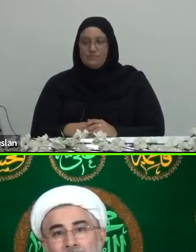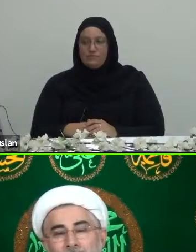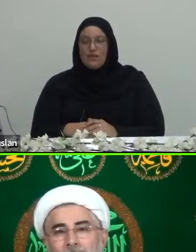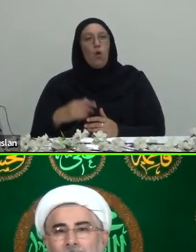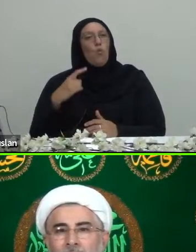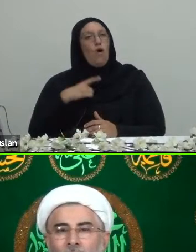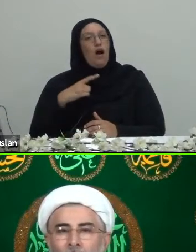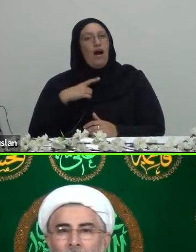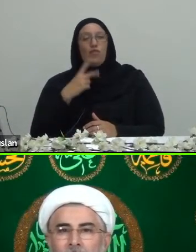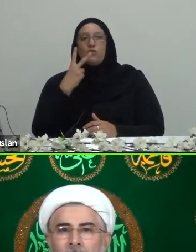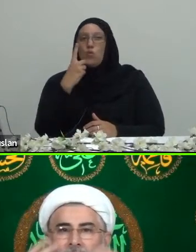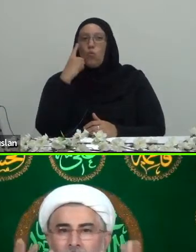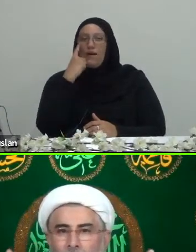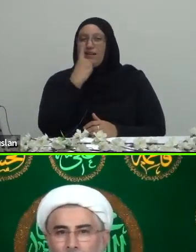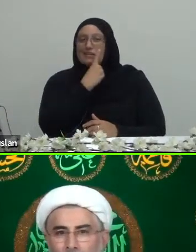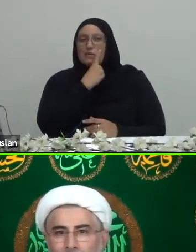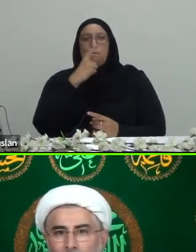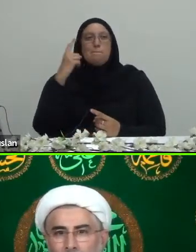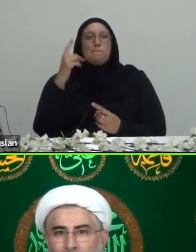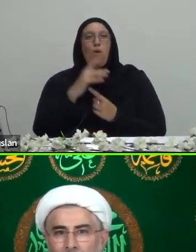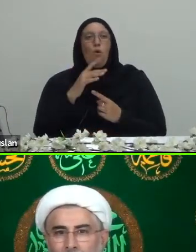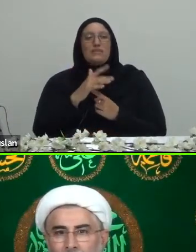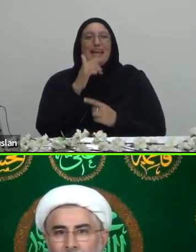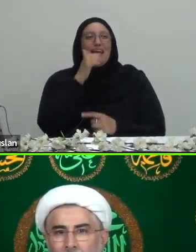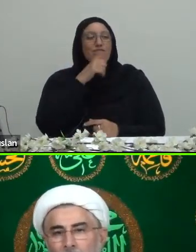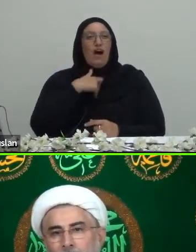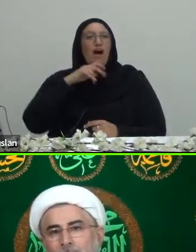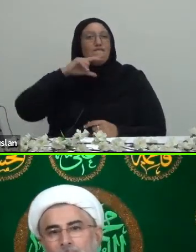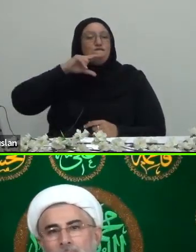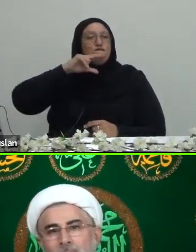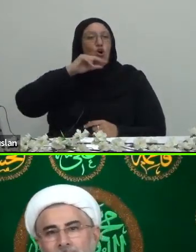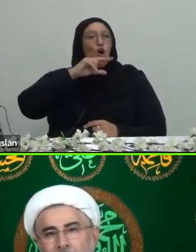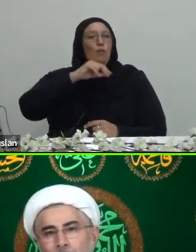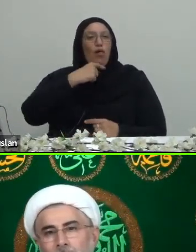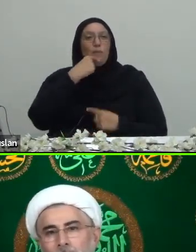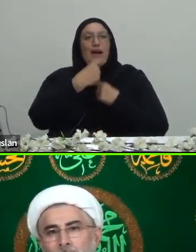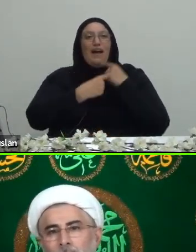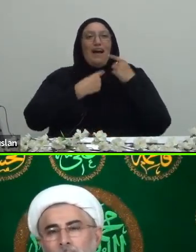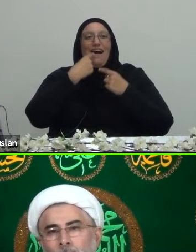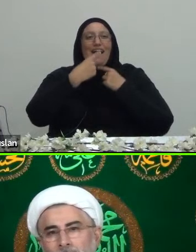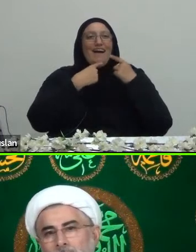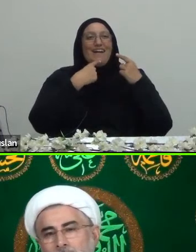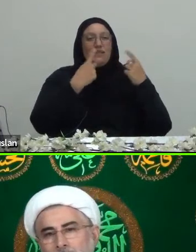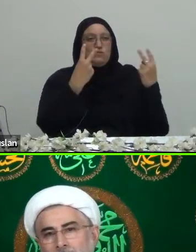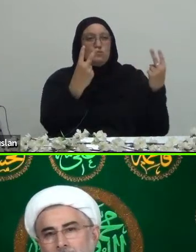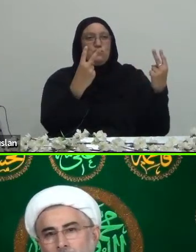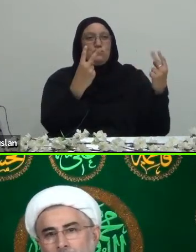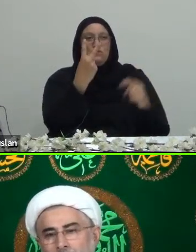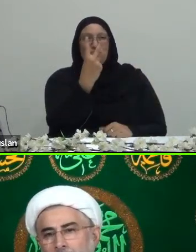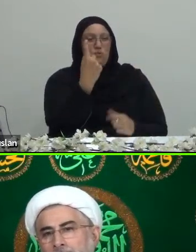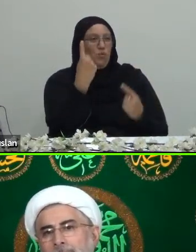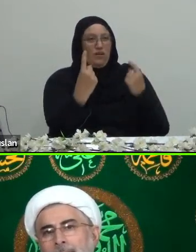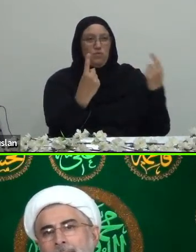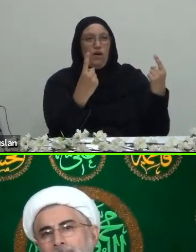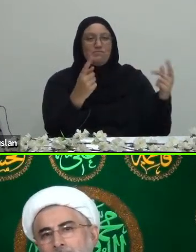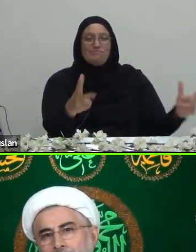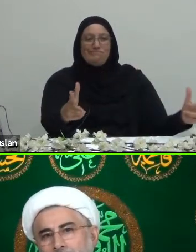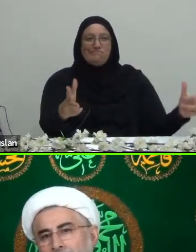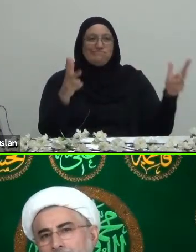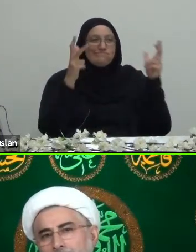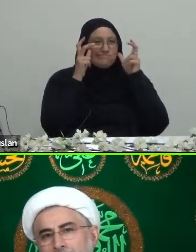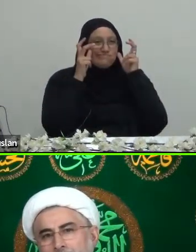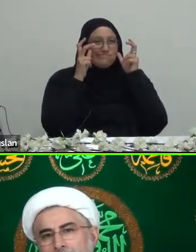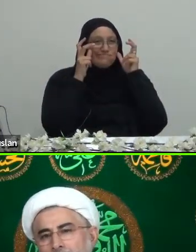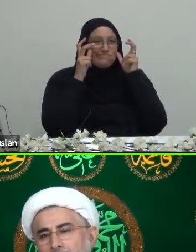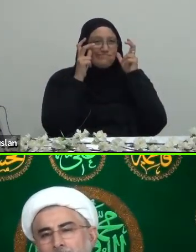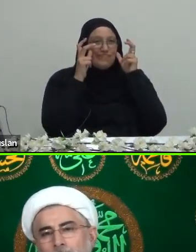are necessary if I'm making a verbal will. So because it's verbal, two witnesses are required. In